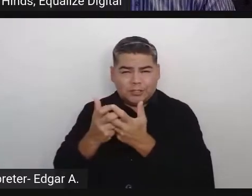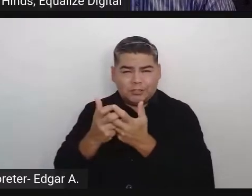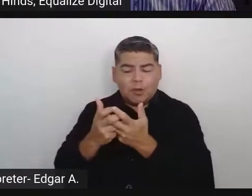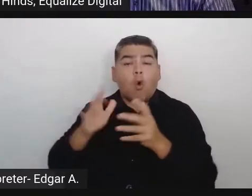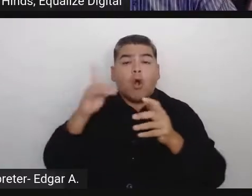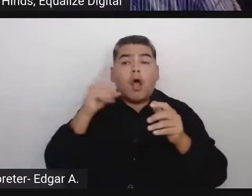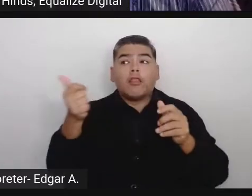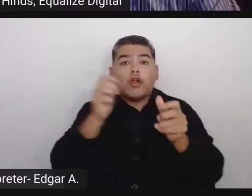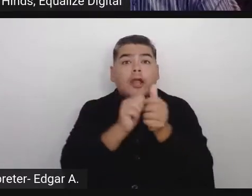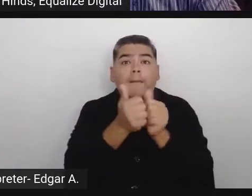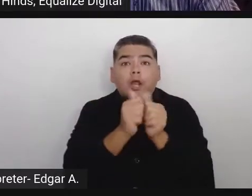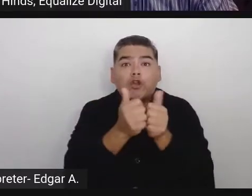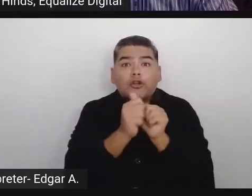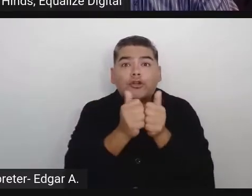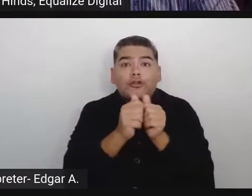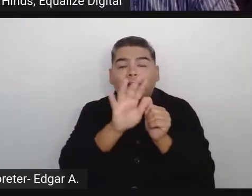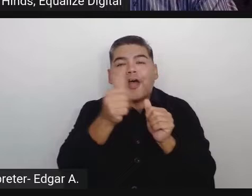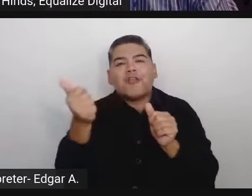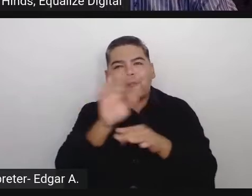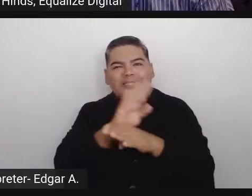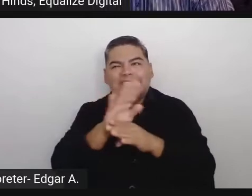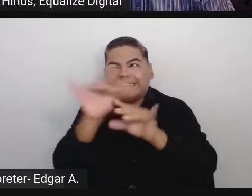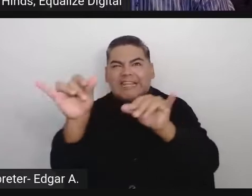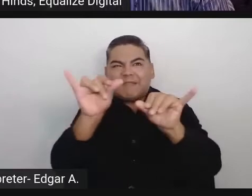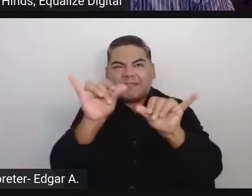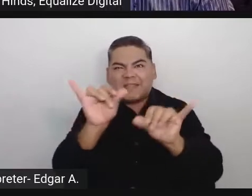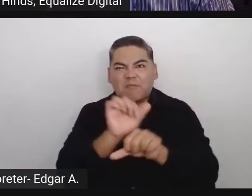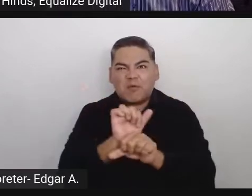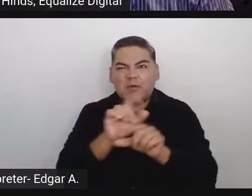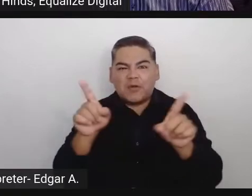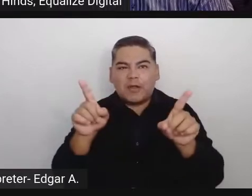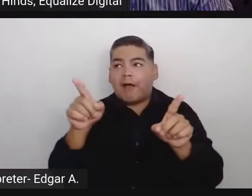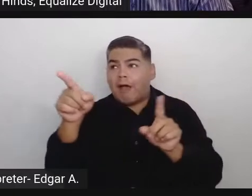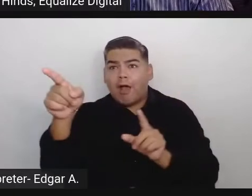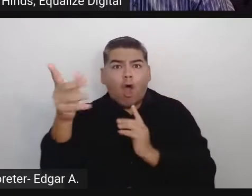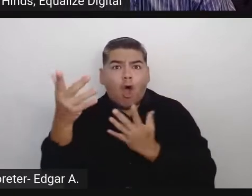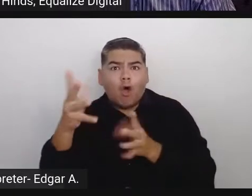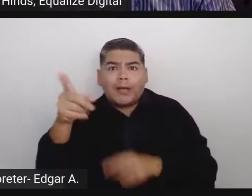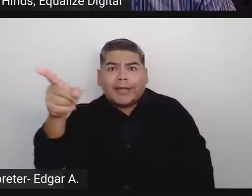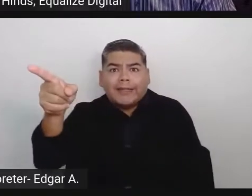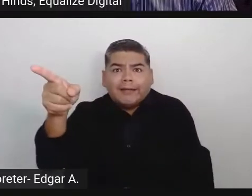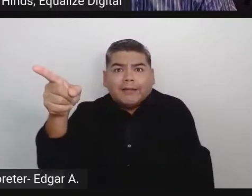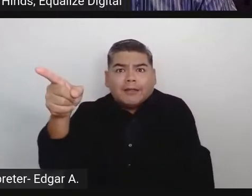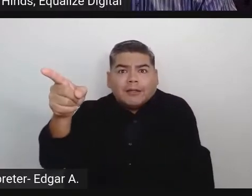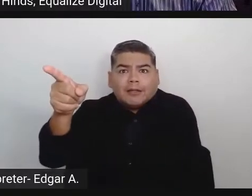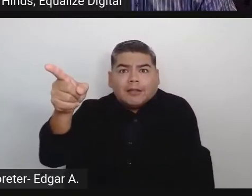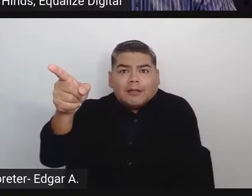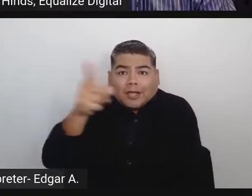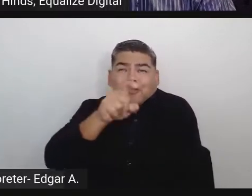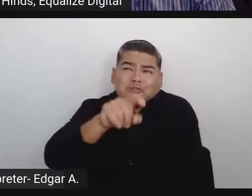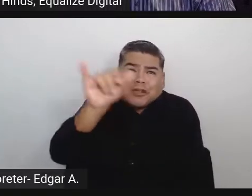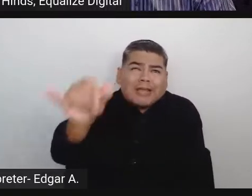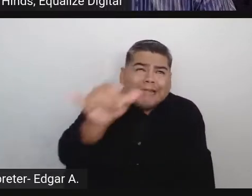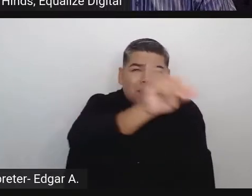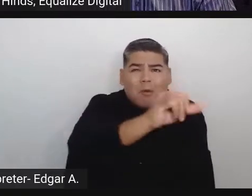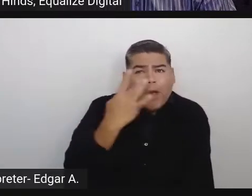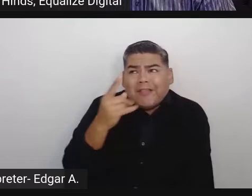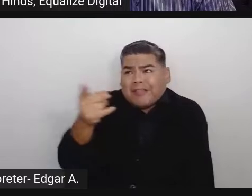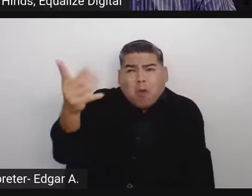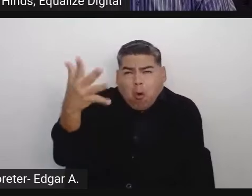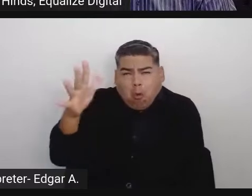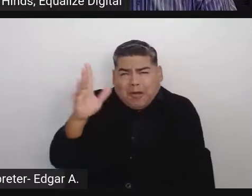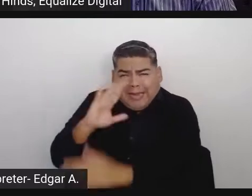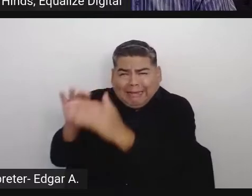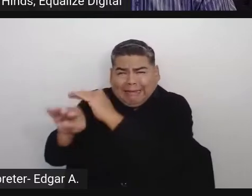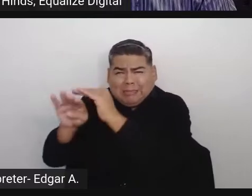you can track down to your customer or your potential customer that are already accessible or are doing good things in terms of accessibility, and turning around and saying,